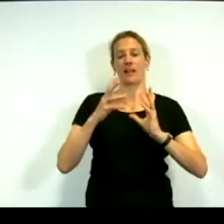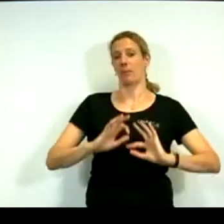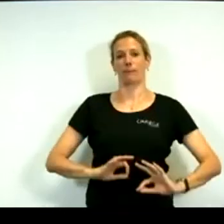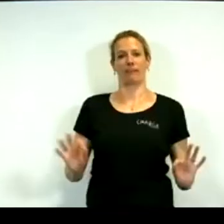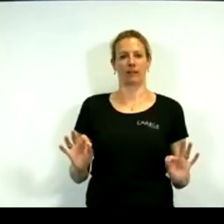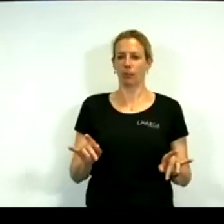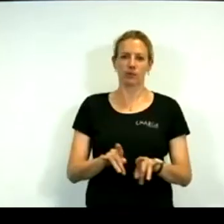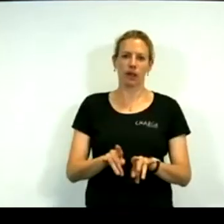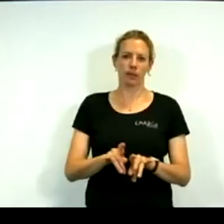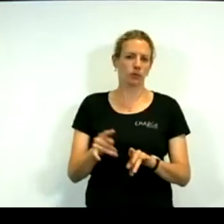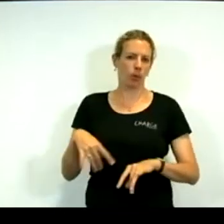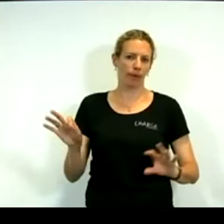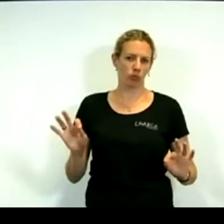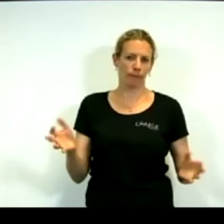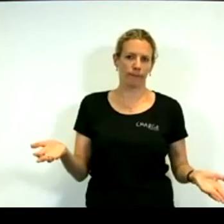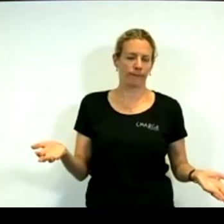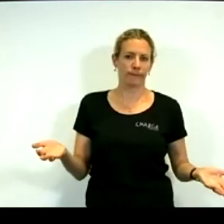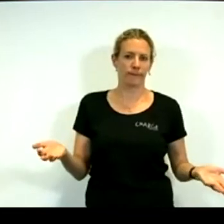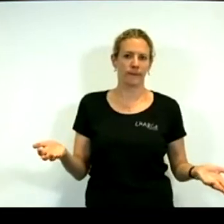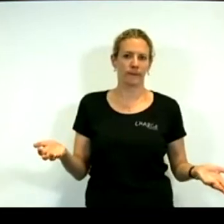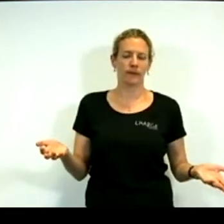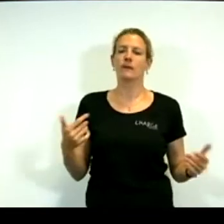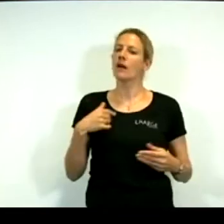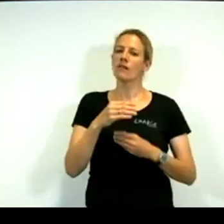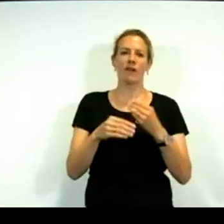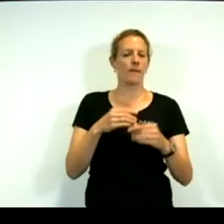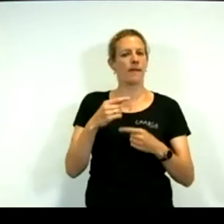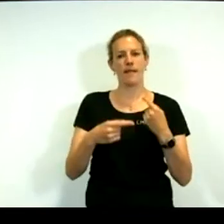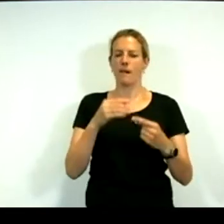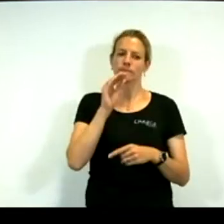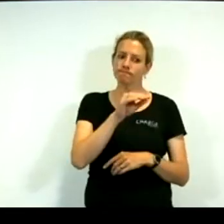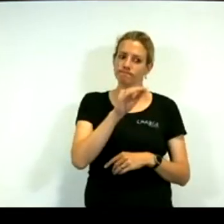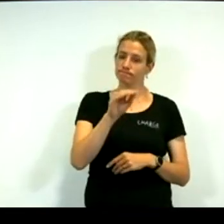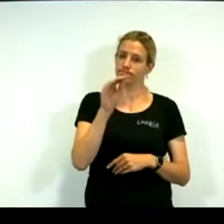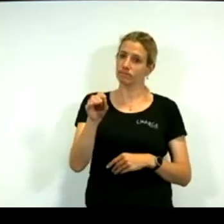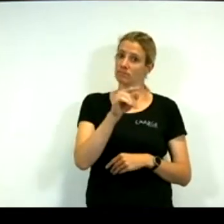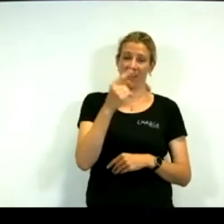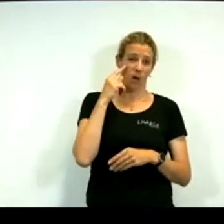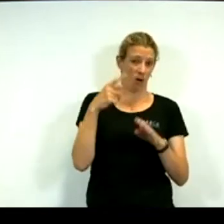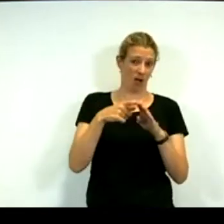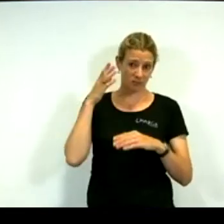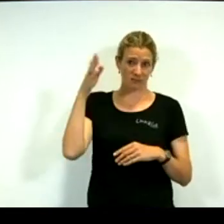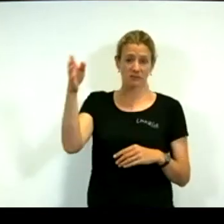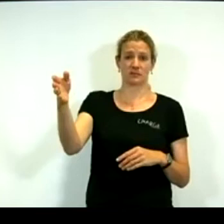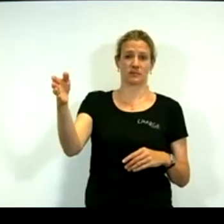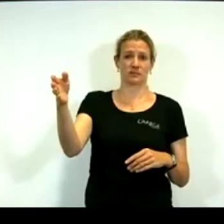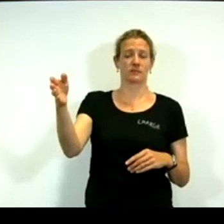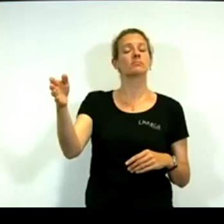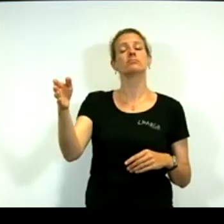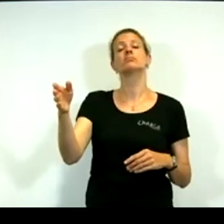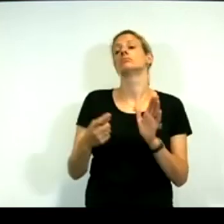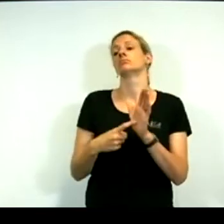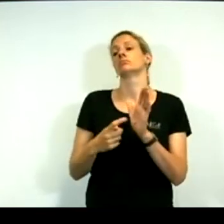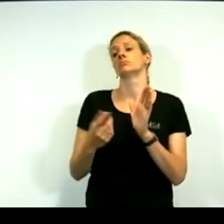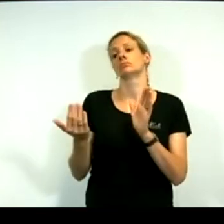here. And I'm always saying to families, when you go to ophthalmology, ask them to draw a picture or